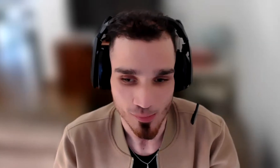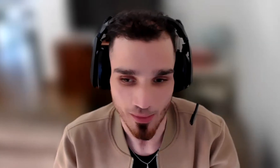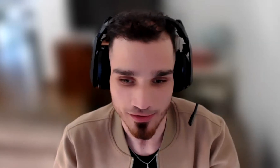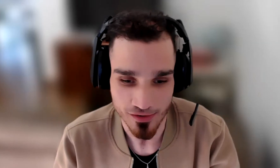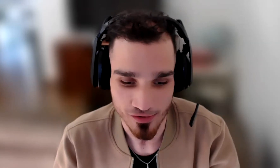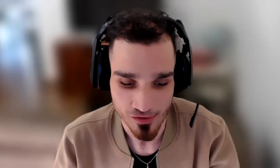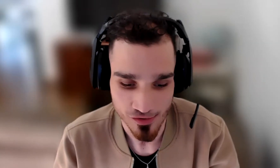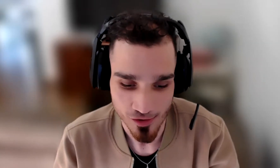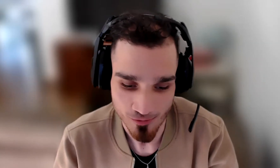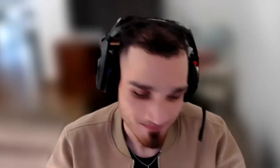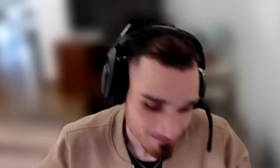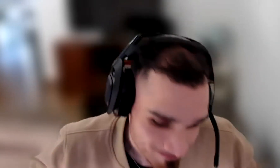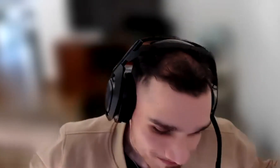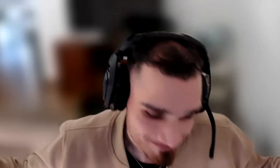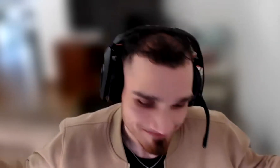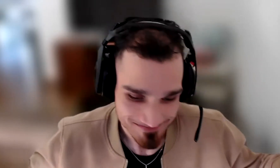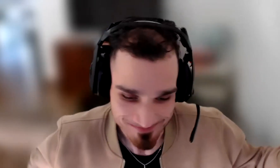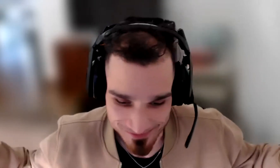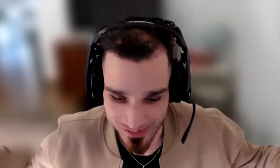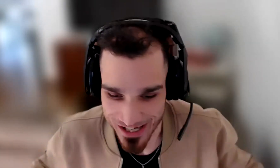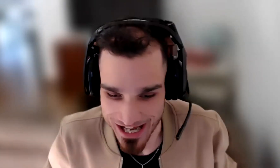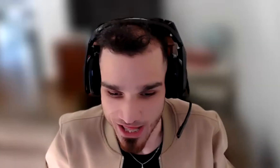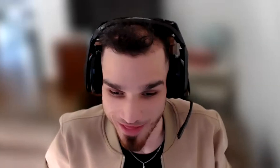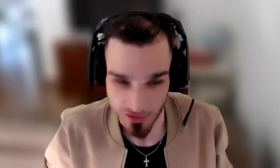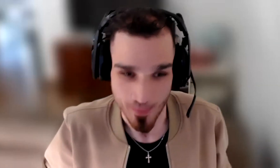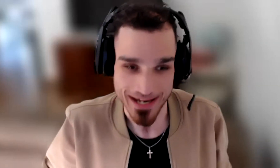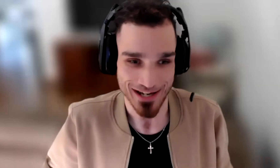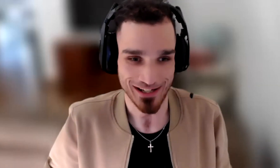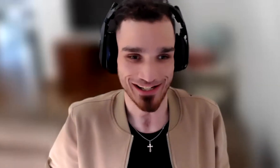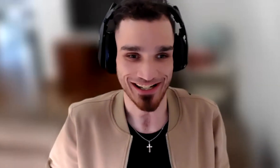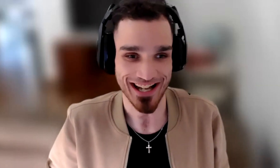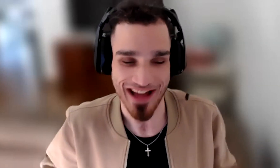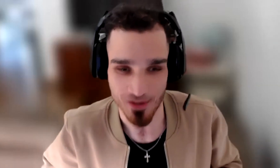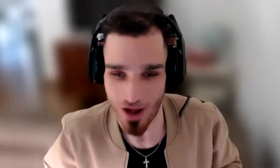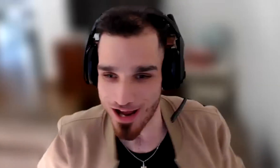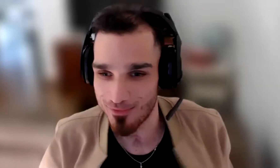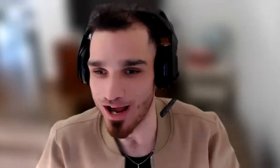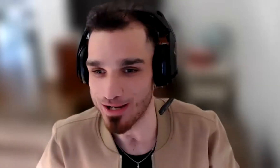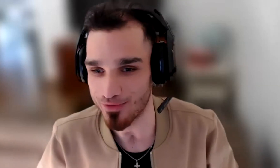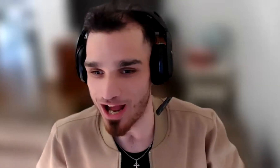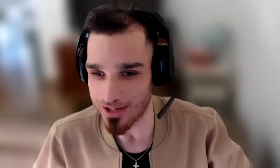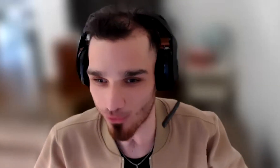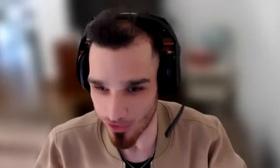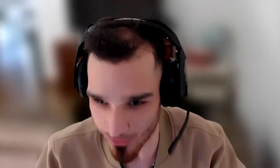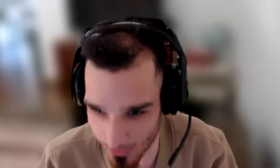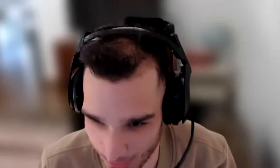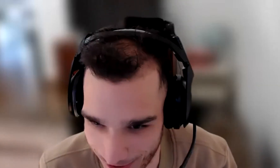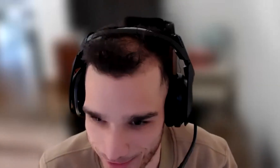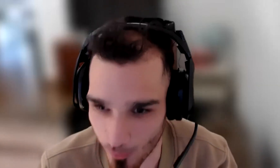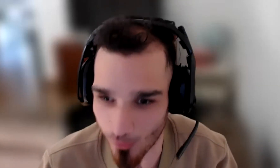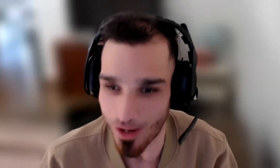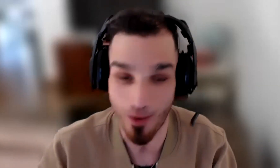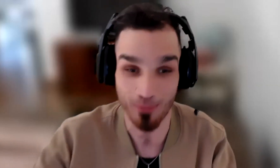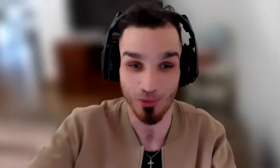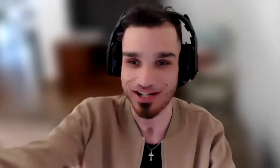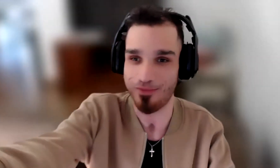But that's me. that I if you have any questions, I